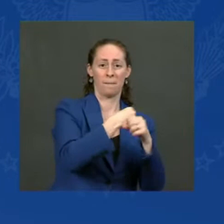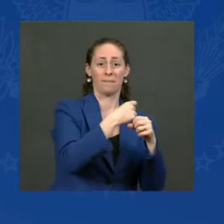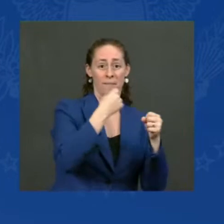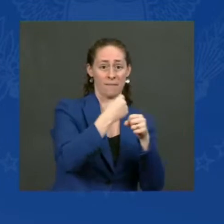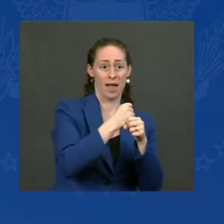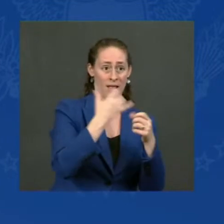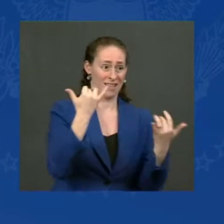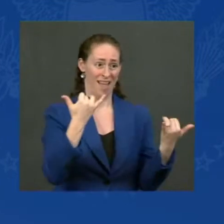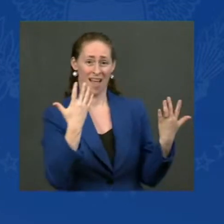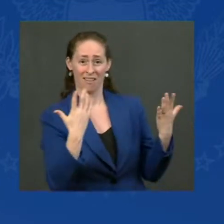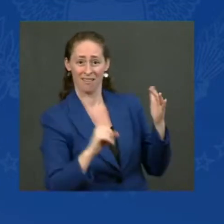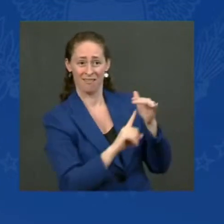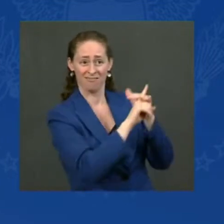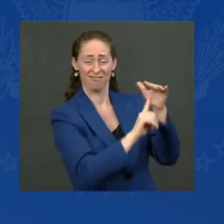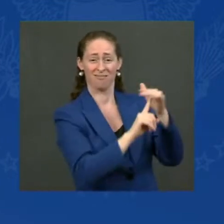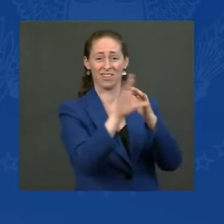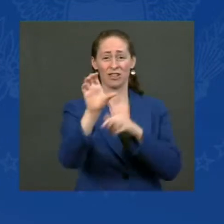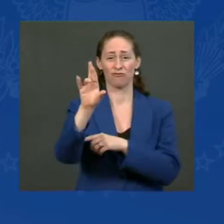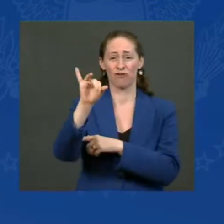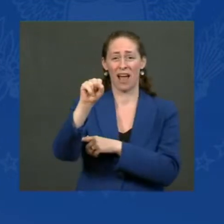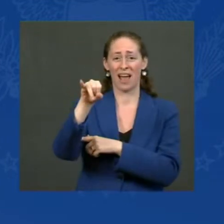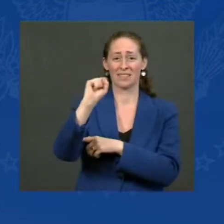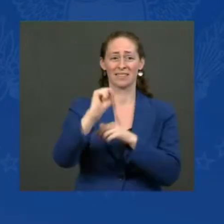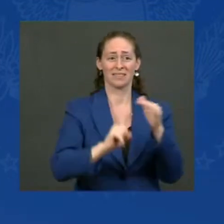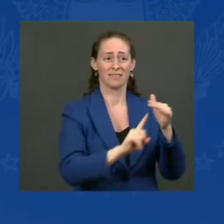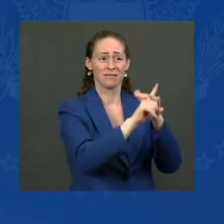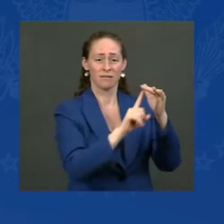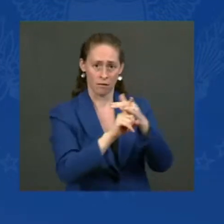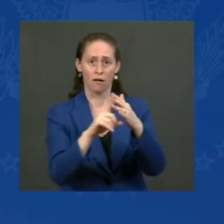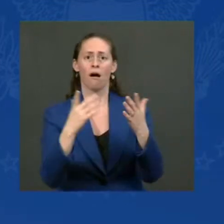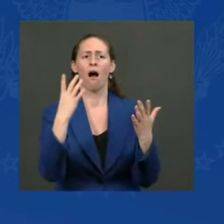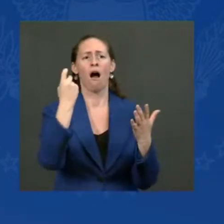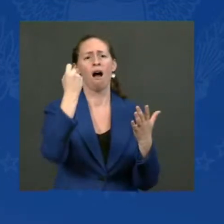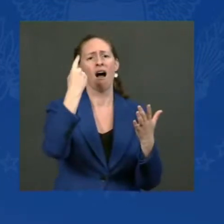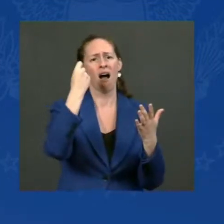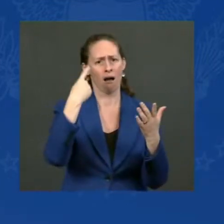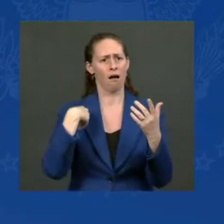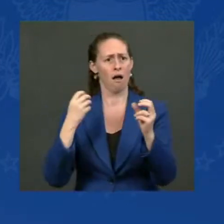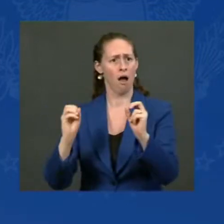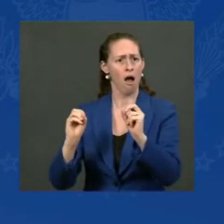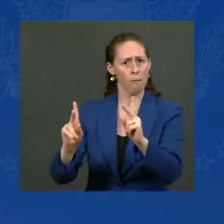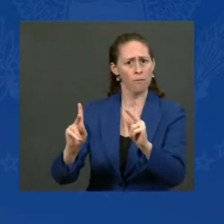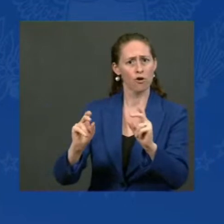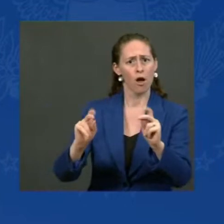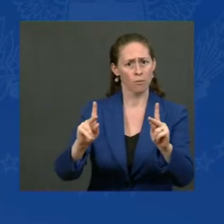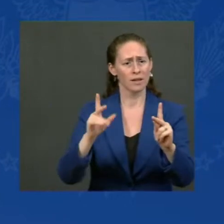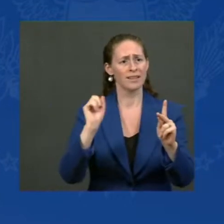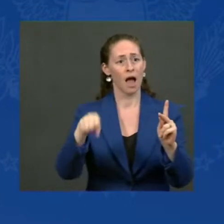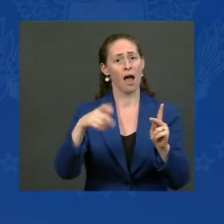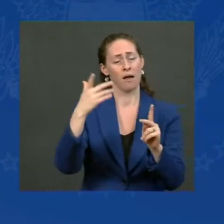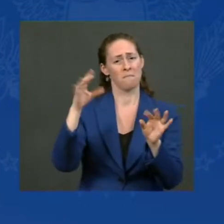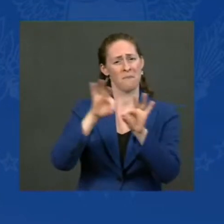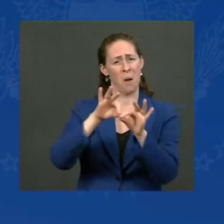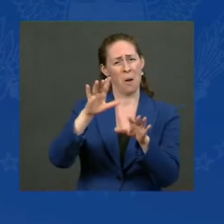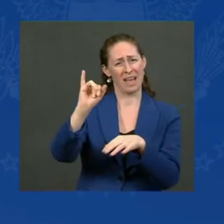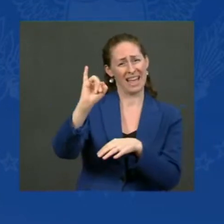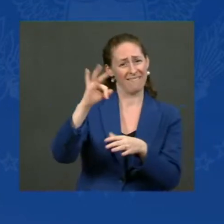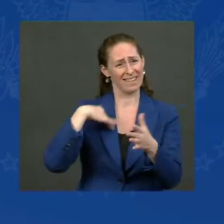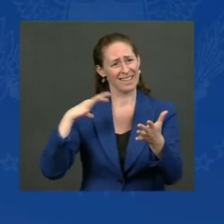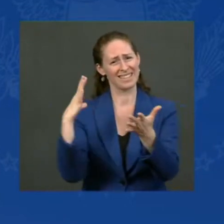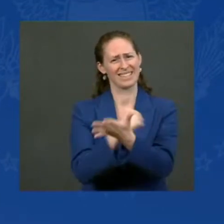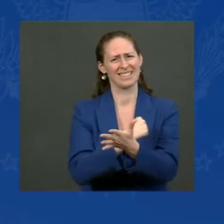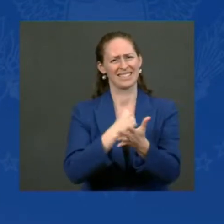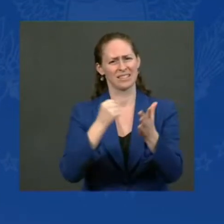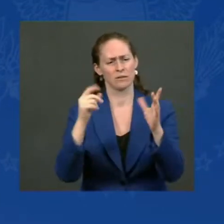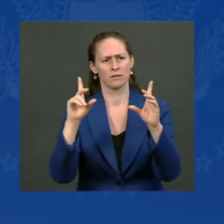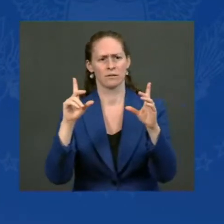enormous opportunities if we can summon the will and resolve to seize these opportunities. Will we